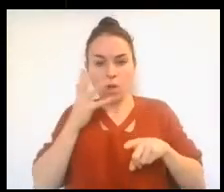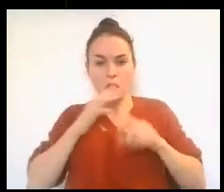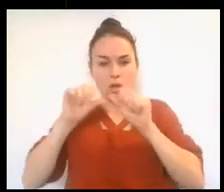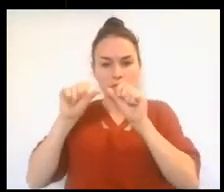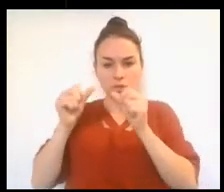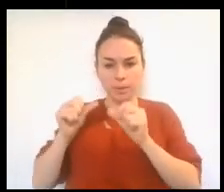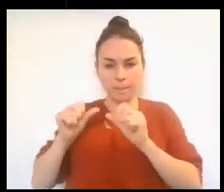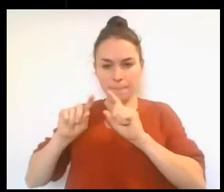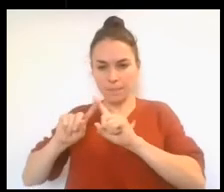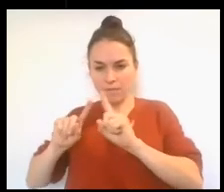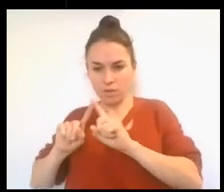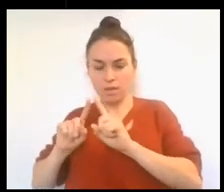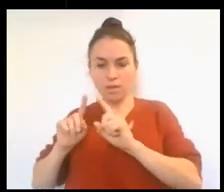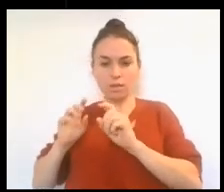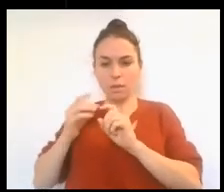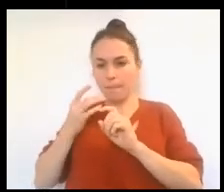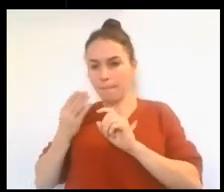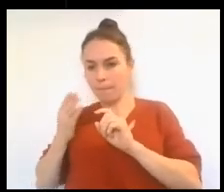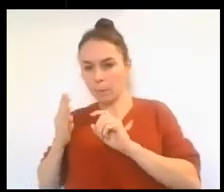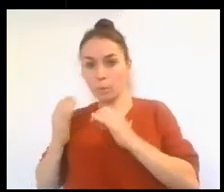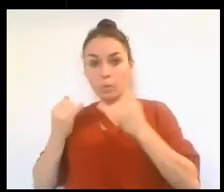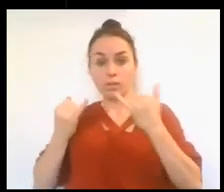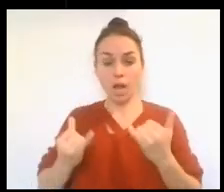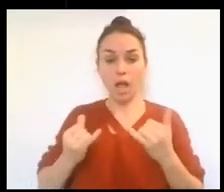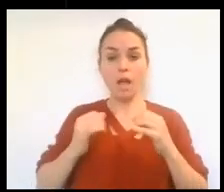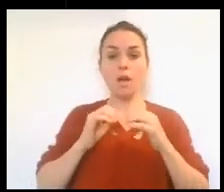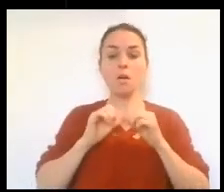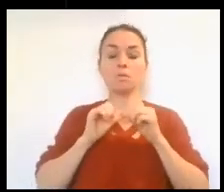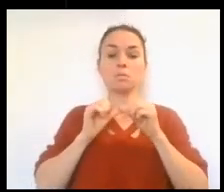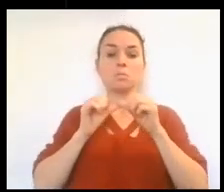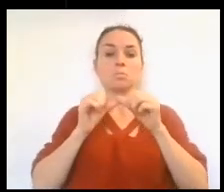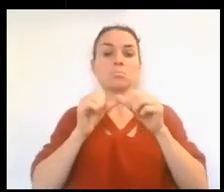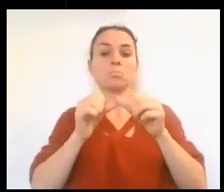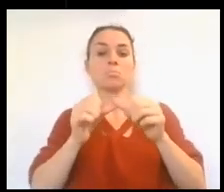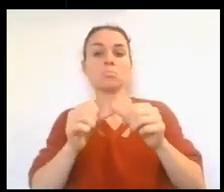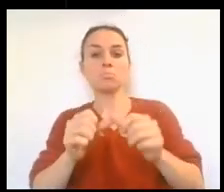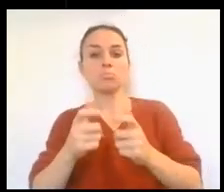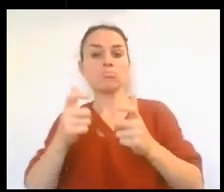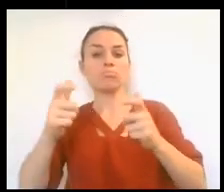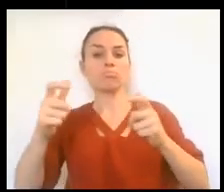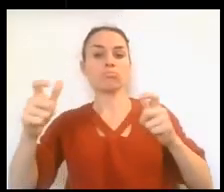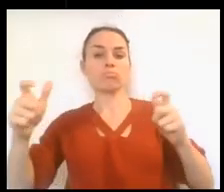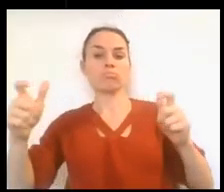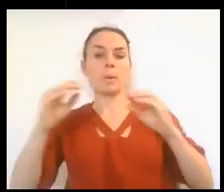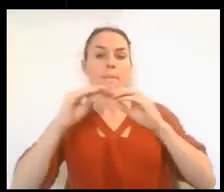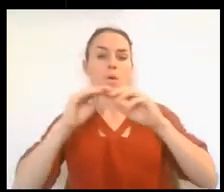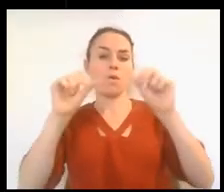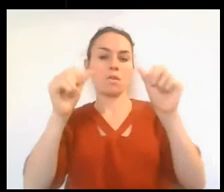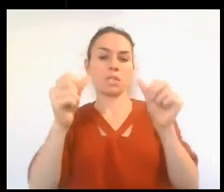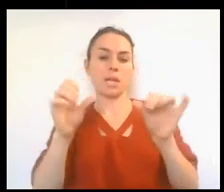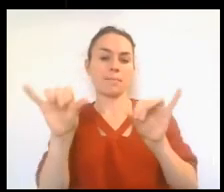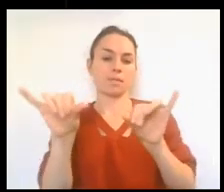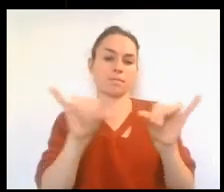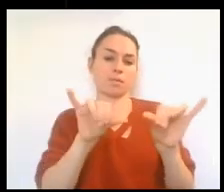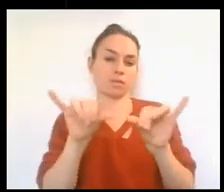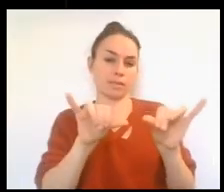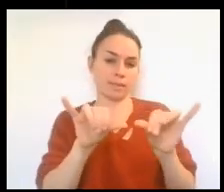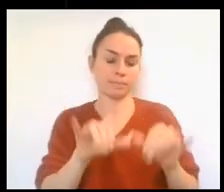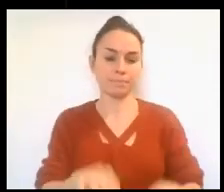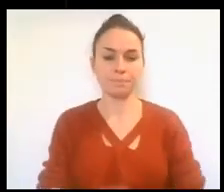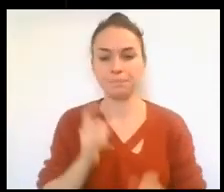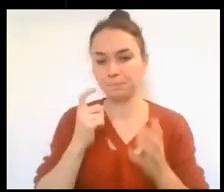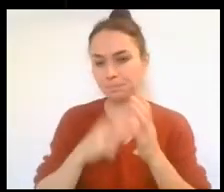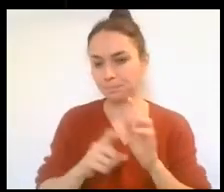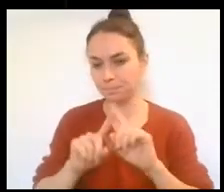and have a more symmetric structure. So notice these here, all what one of my colleagues